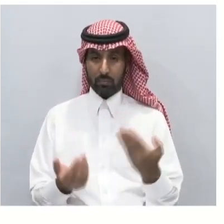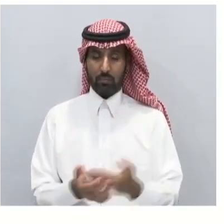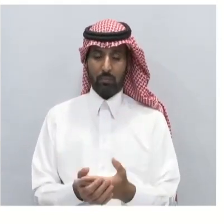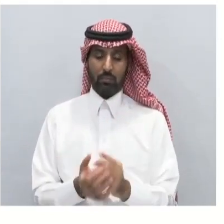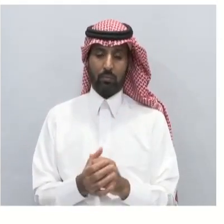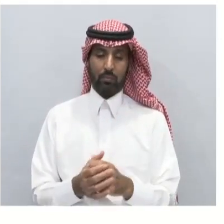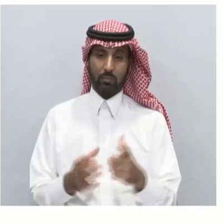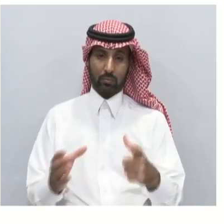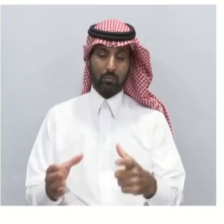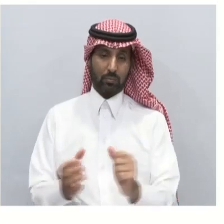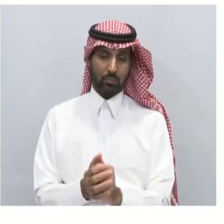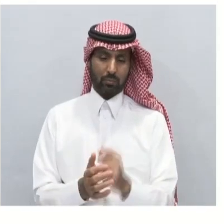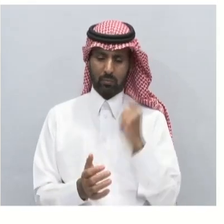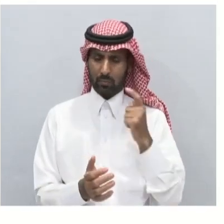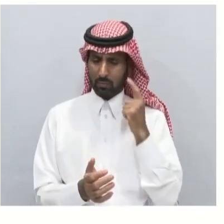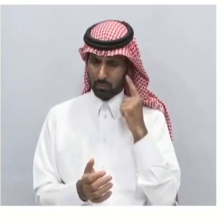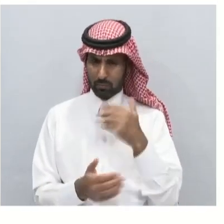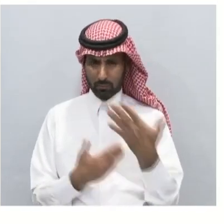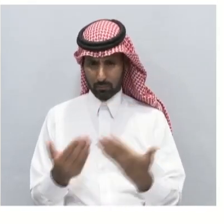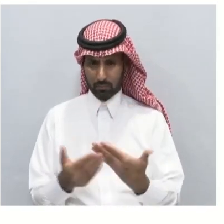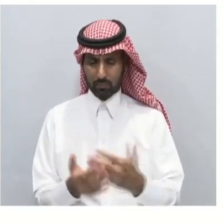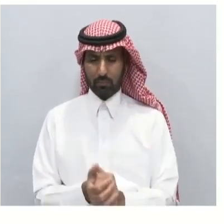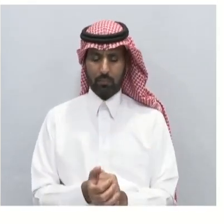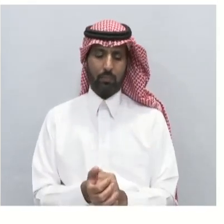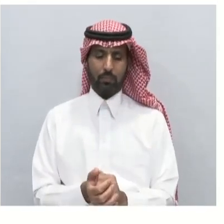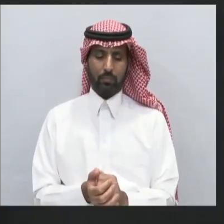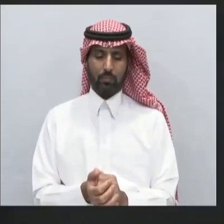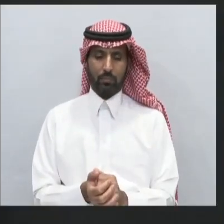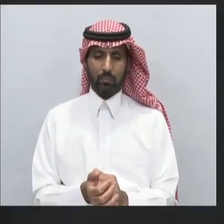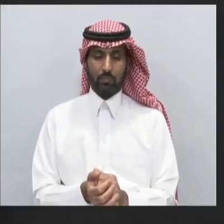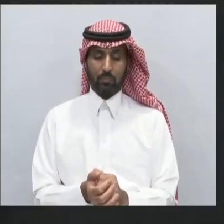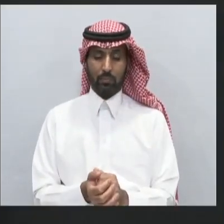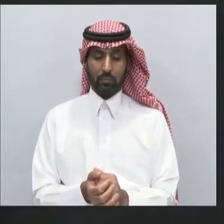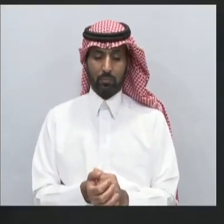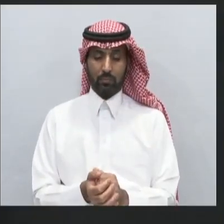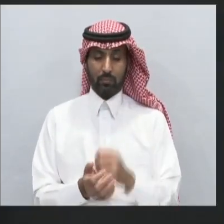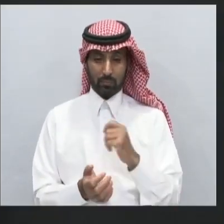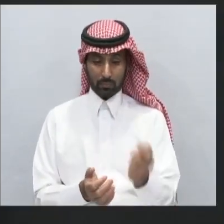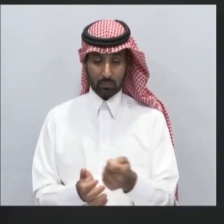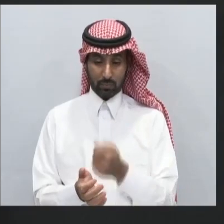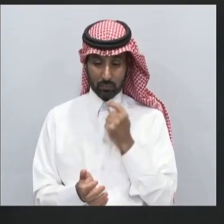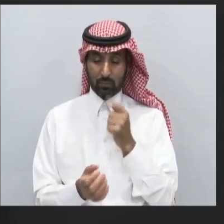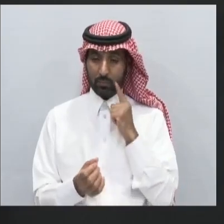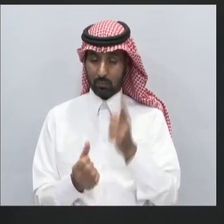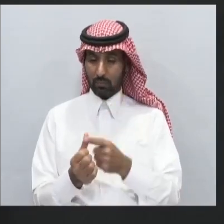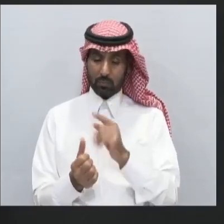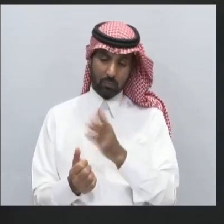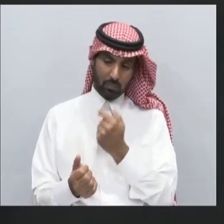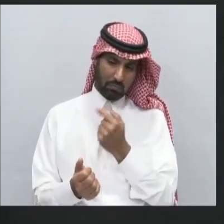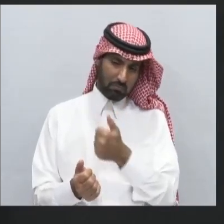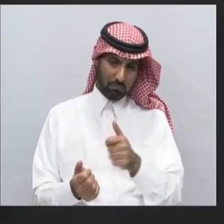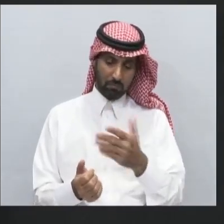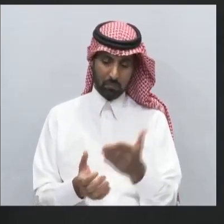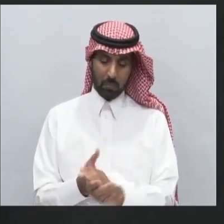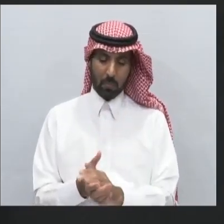gift. Can you think about other situations and try to form sentences using it's common or it isn't